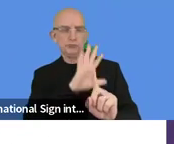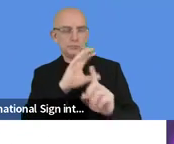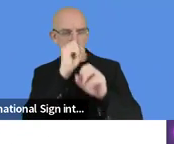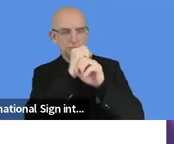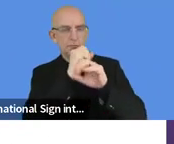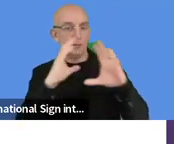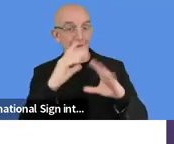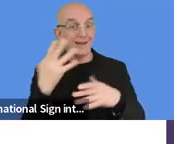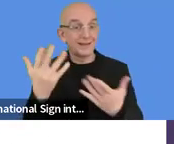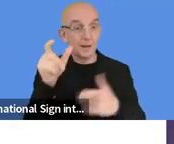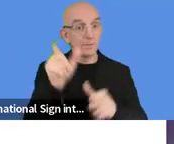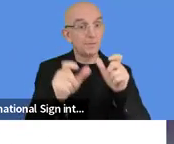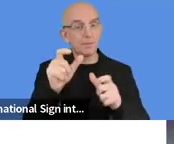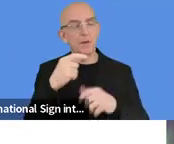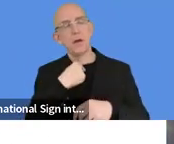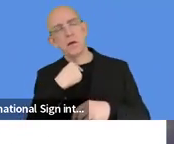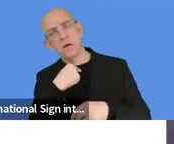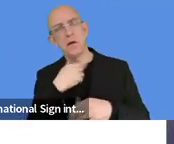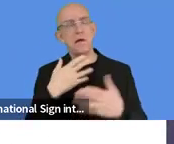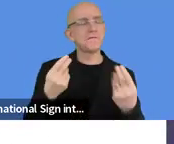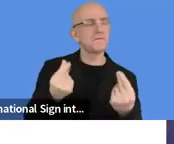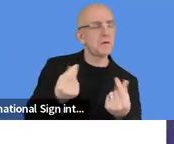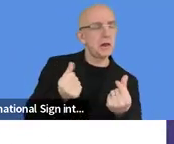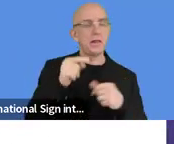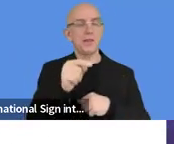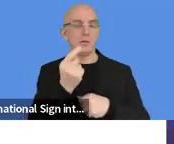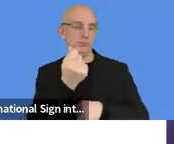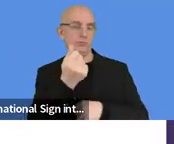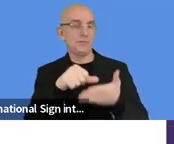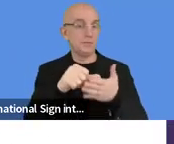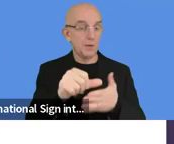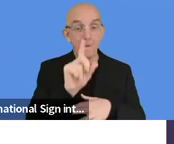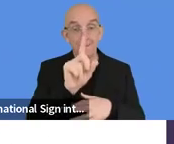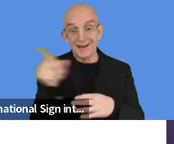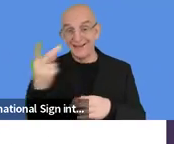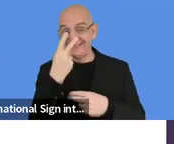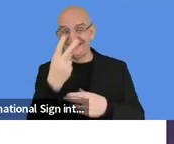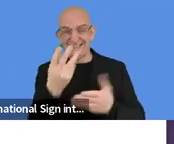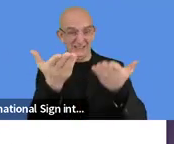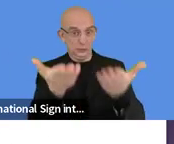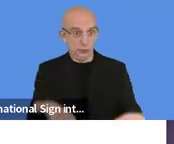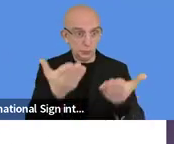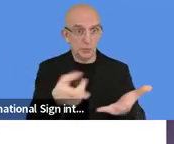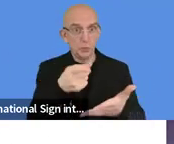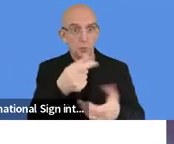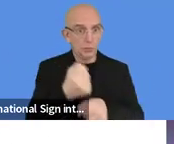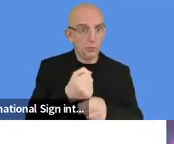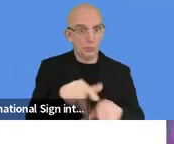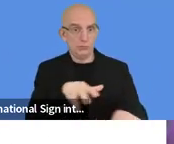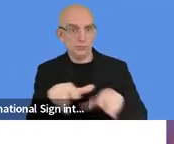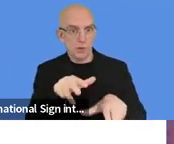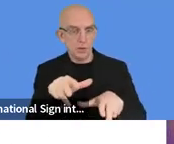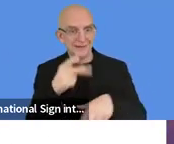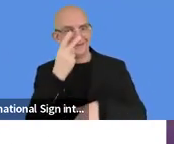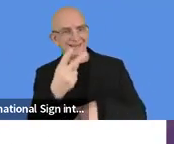I know some of you might be thinking, sure, Anthony, that sounds fine, but if we charge for our work, or if we charge more for our work, it's going to shut